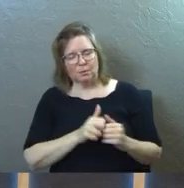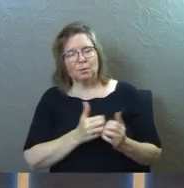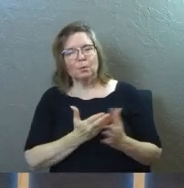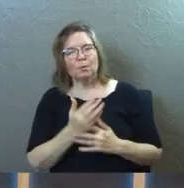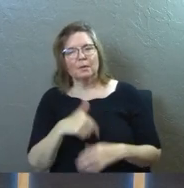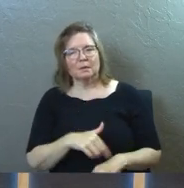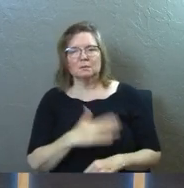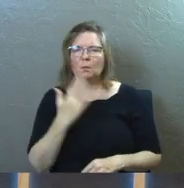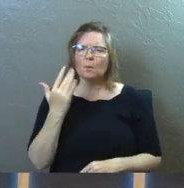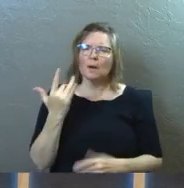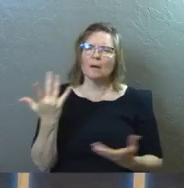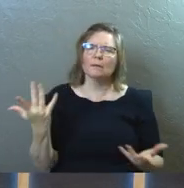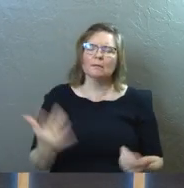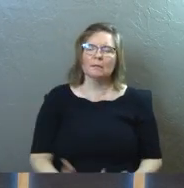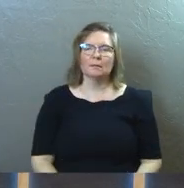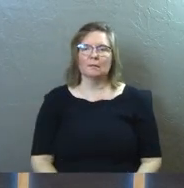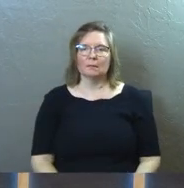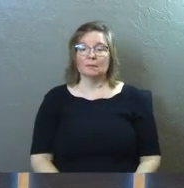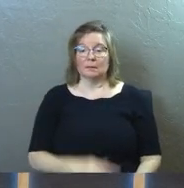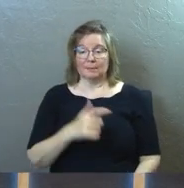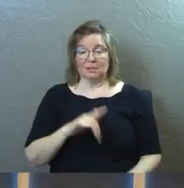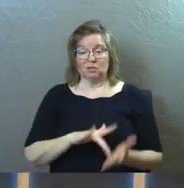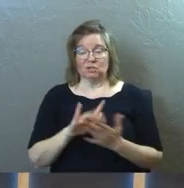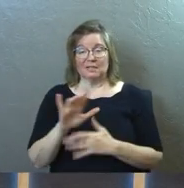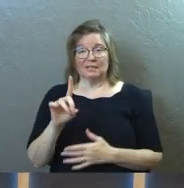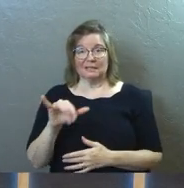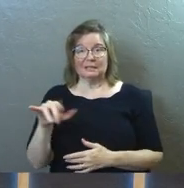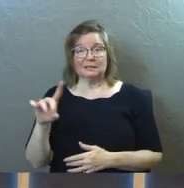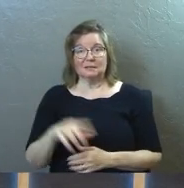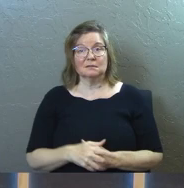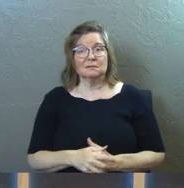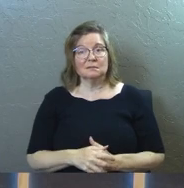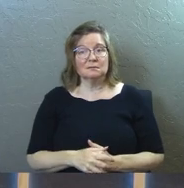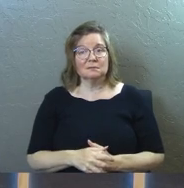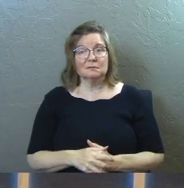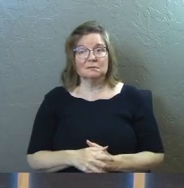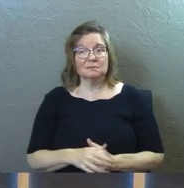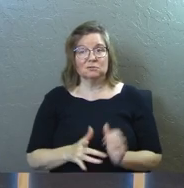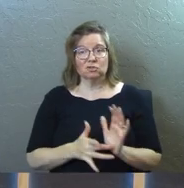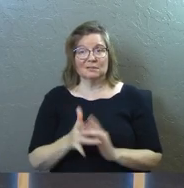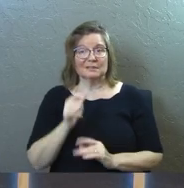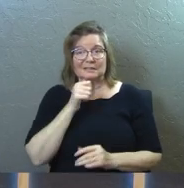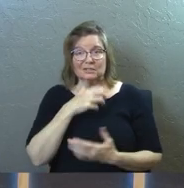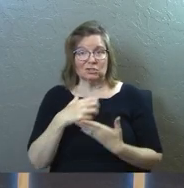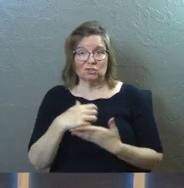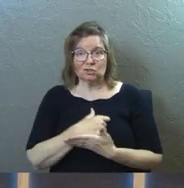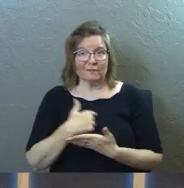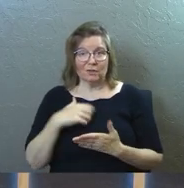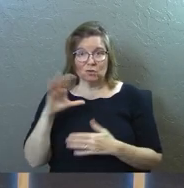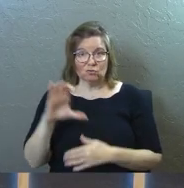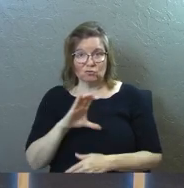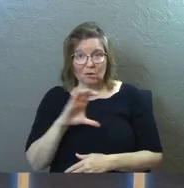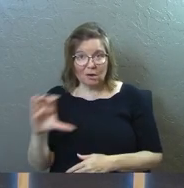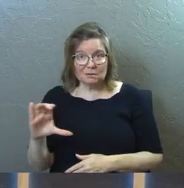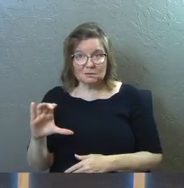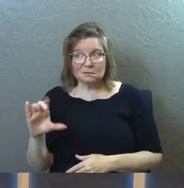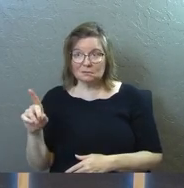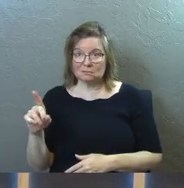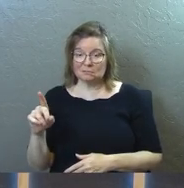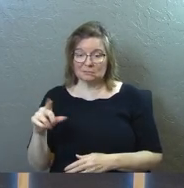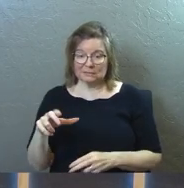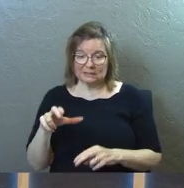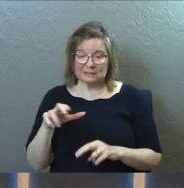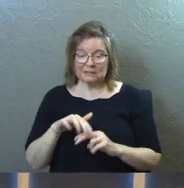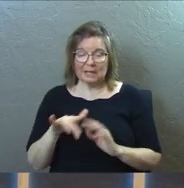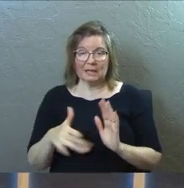this. Why? Because Jesus did. Jesus didn't deserve the cross. He